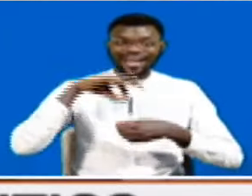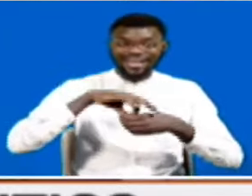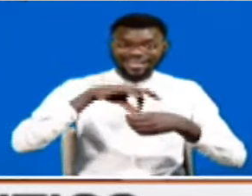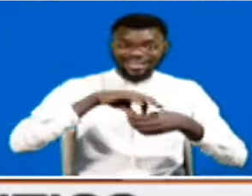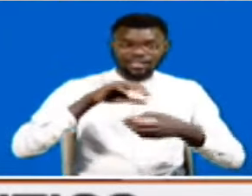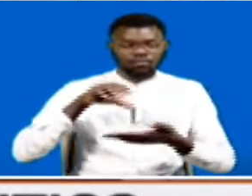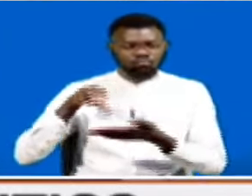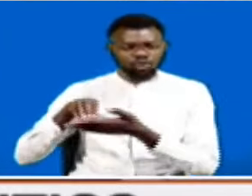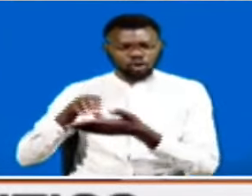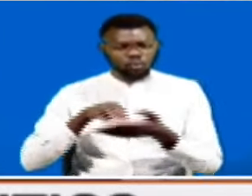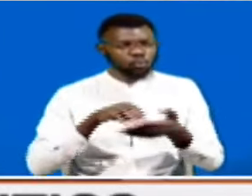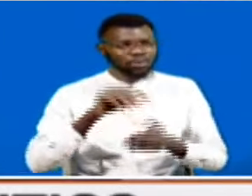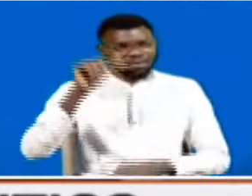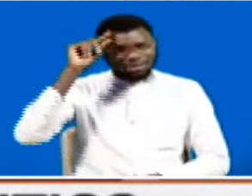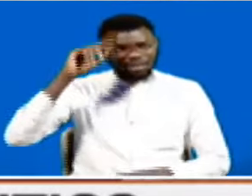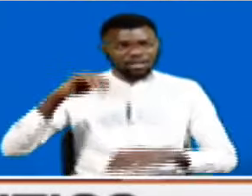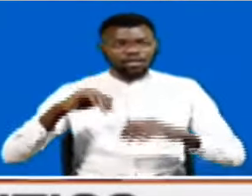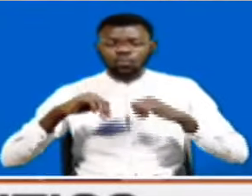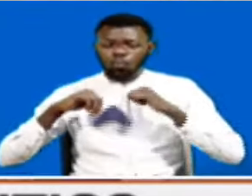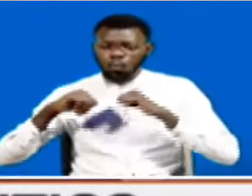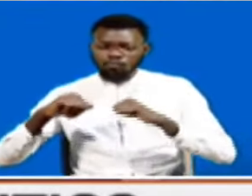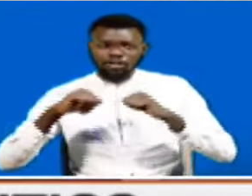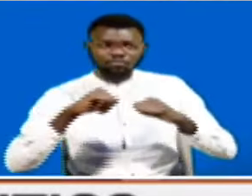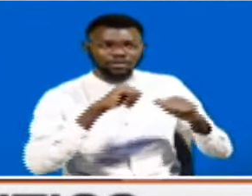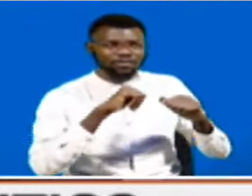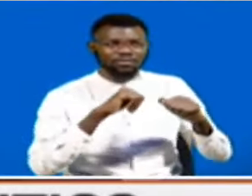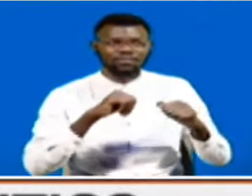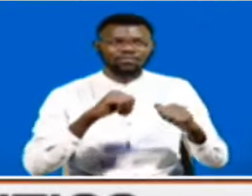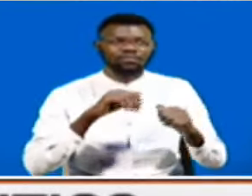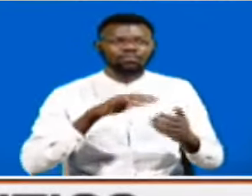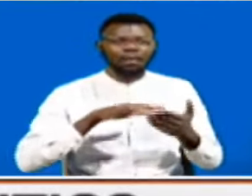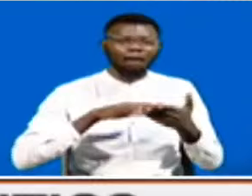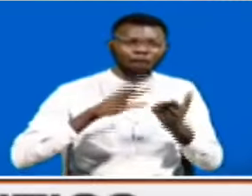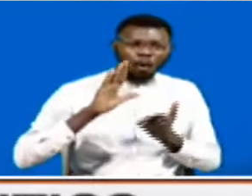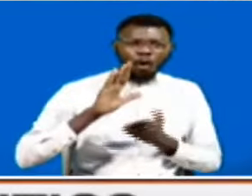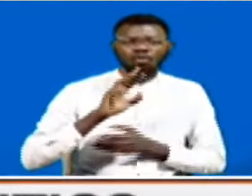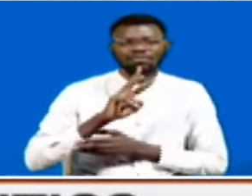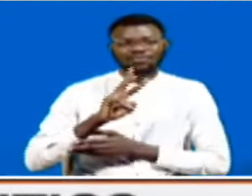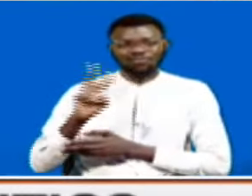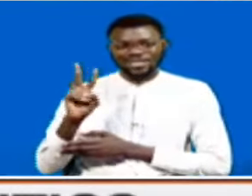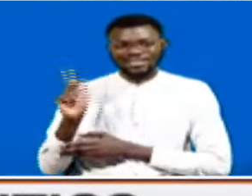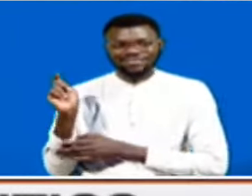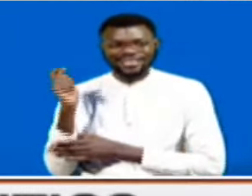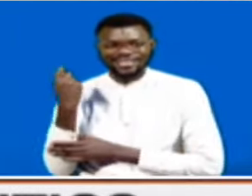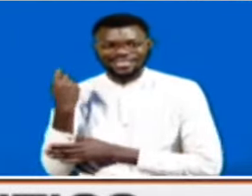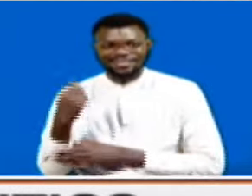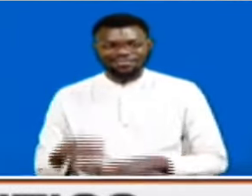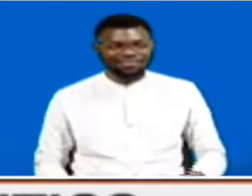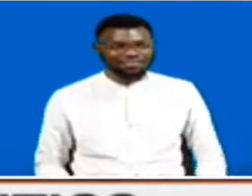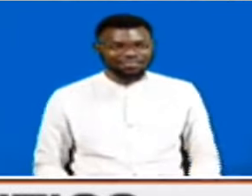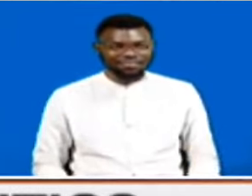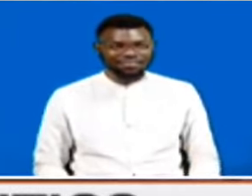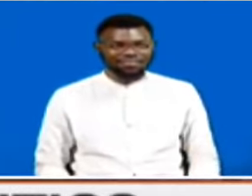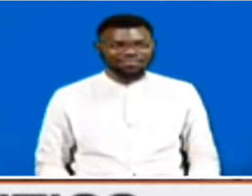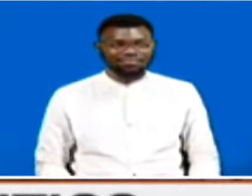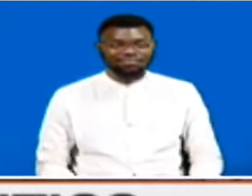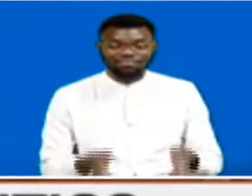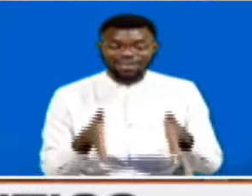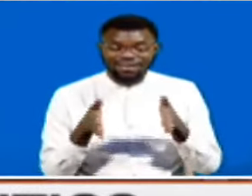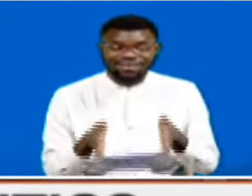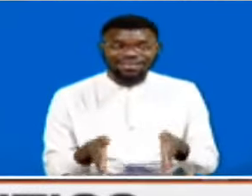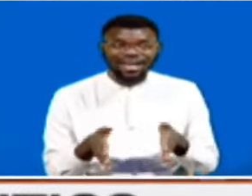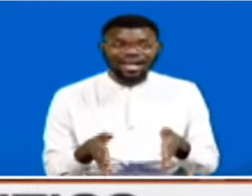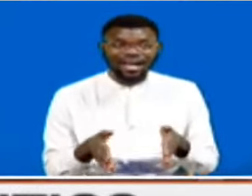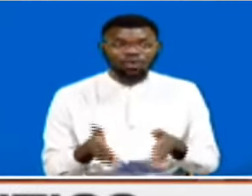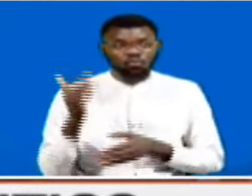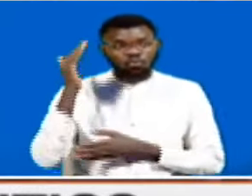government officials. Number four in the government comes from Western Kenya. Yeah, at the moment, you know very well that we have